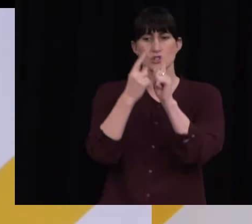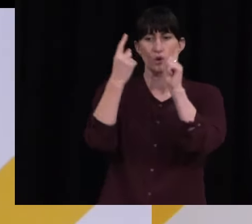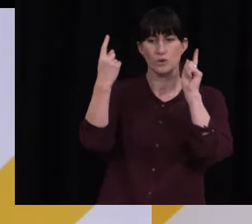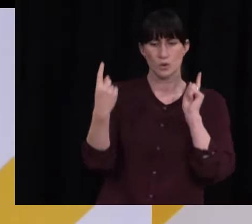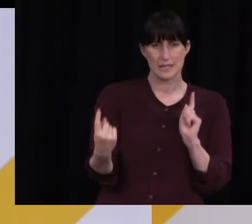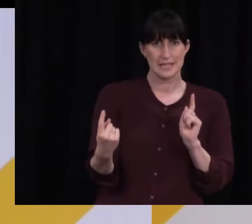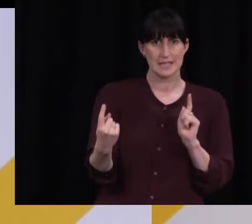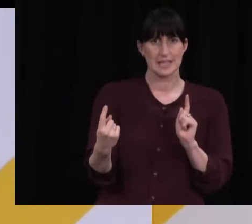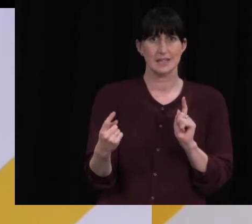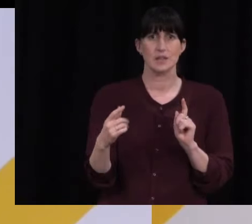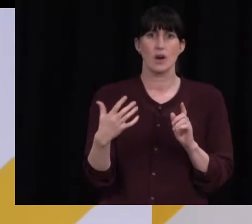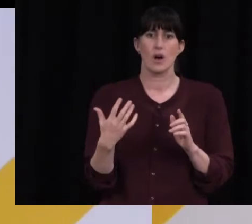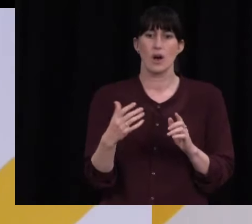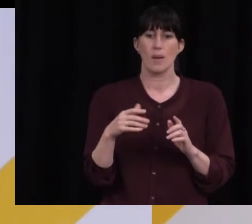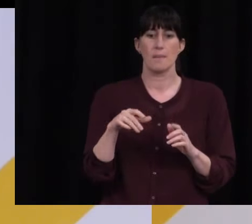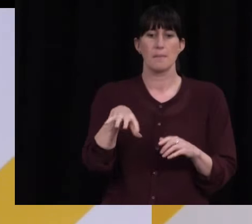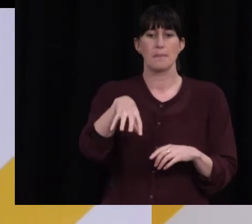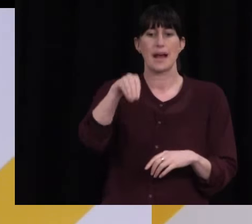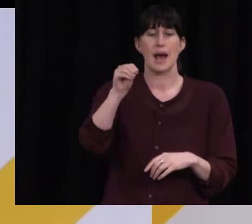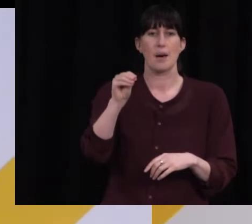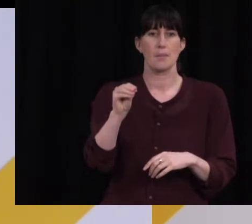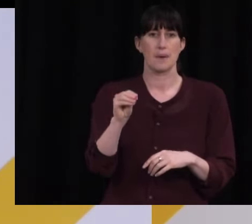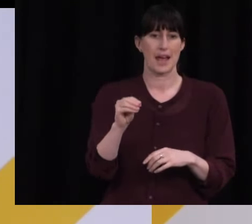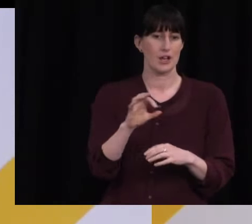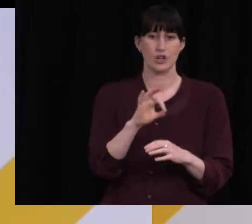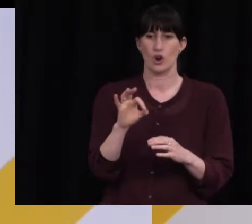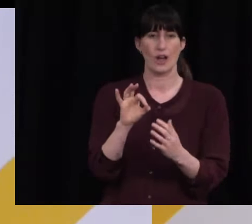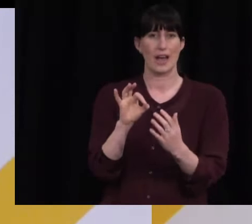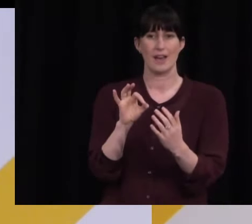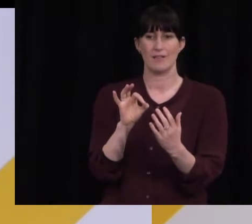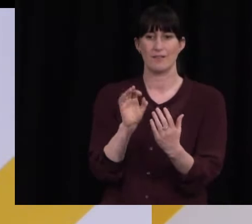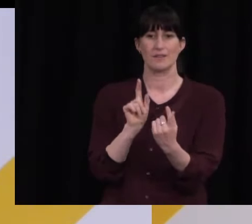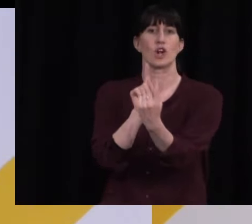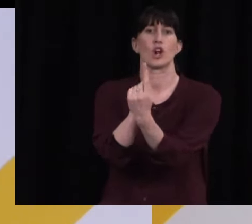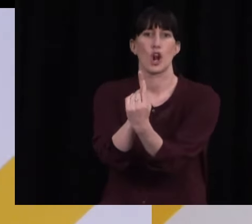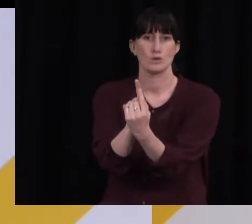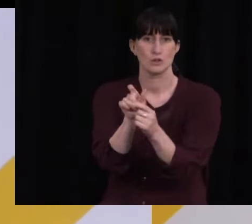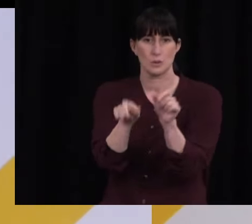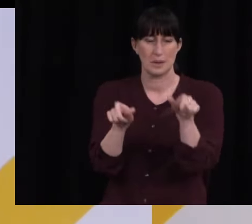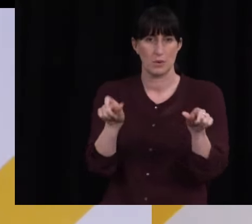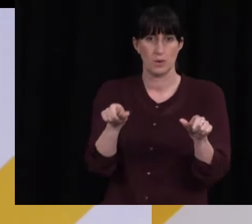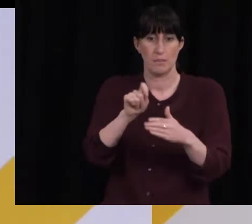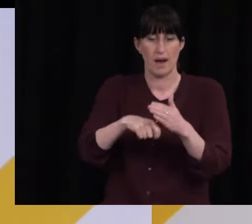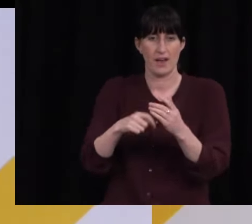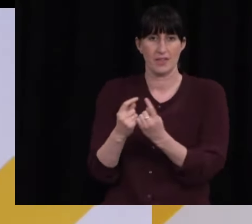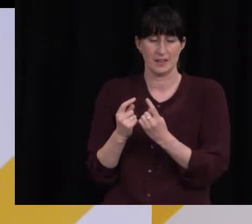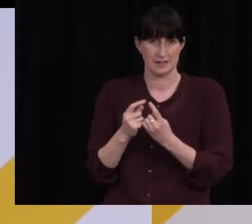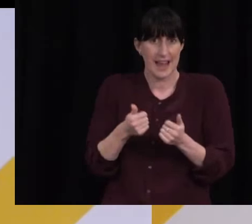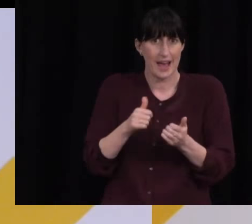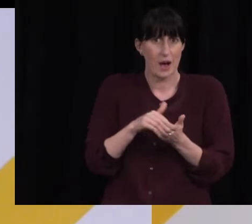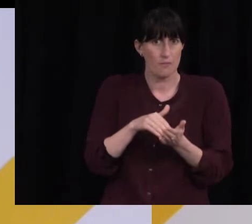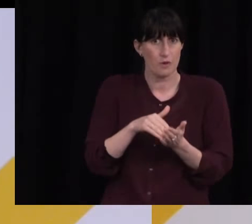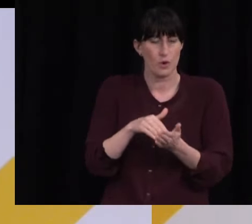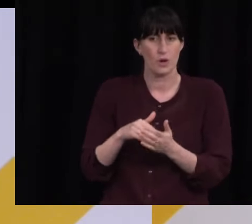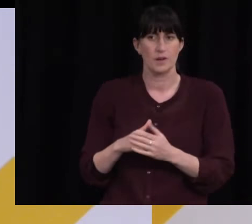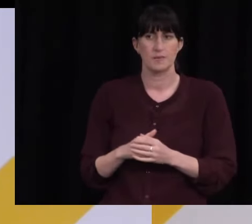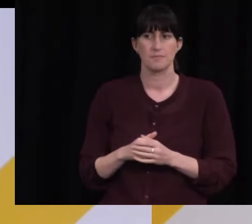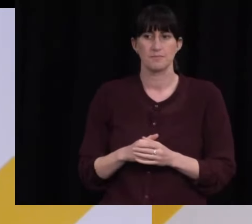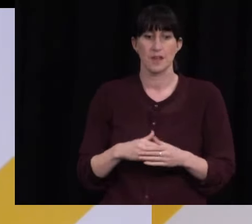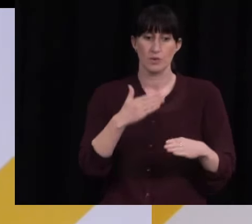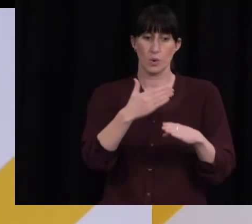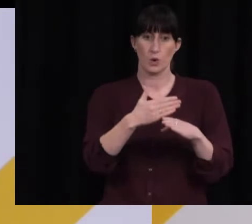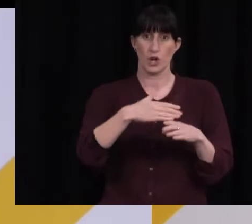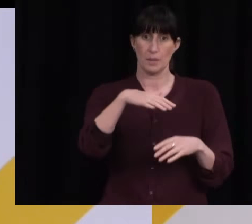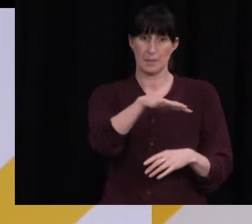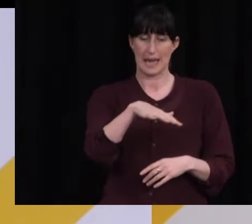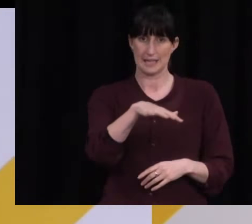really help. And even in, where we've had the detailed breakdown of what's happened in workplaces, we haven't had large